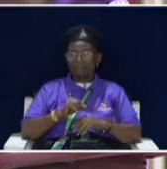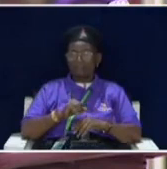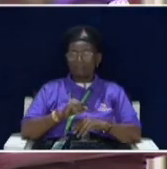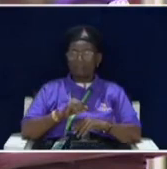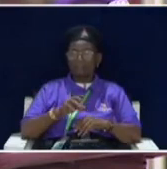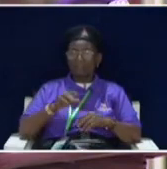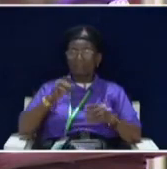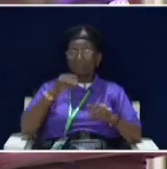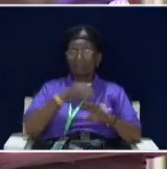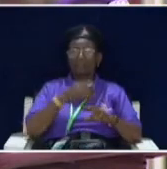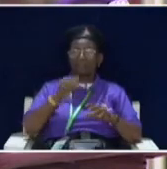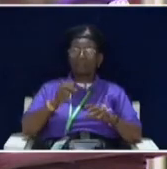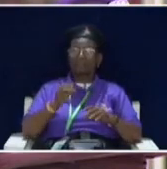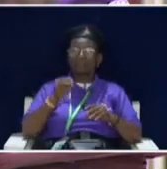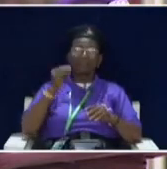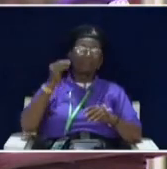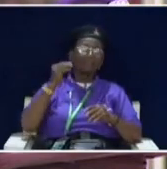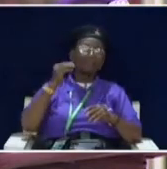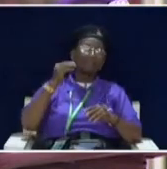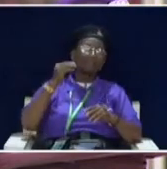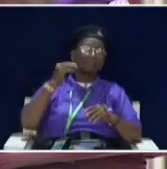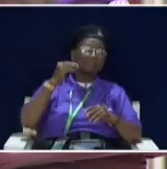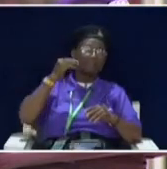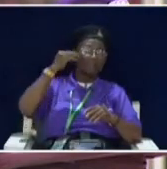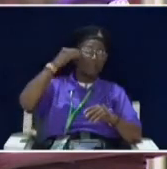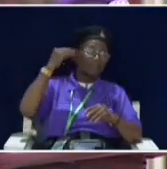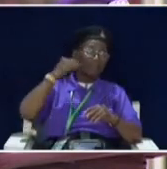At the headquarters of highway robbers.